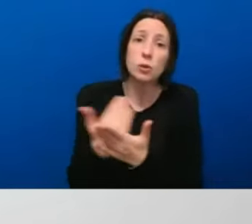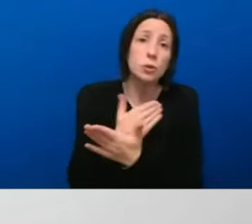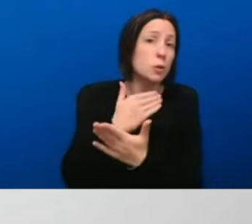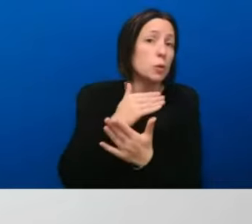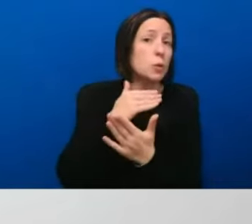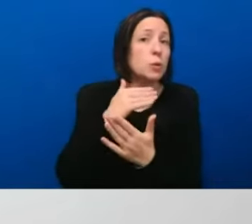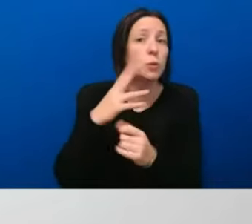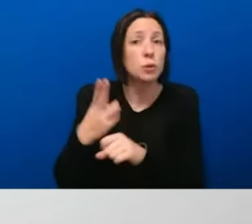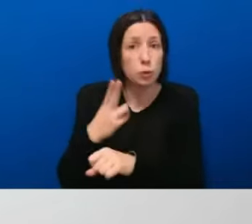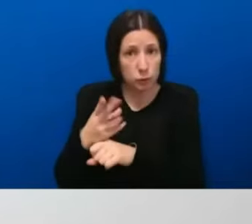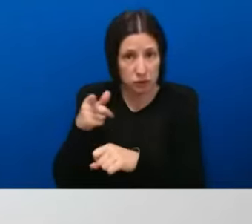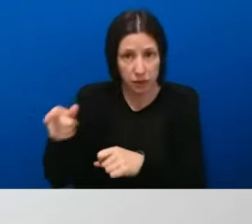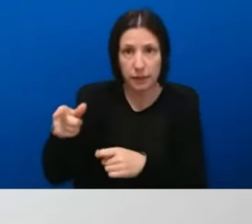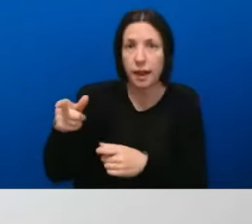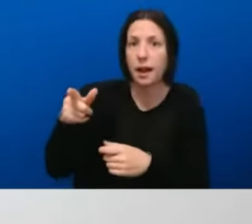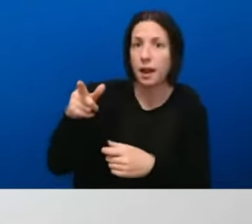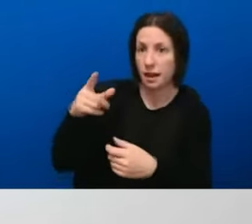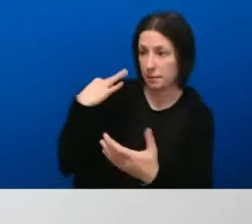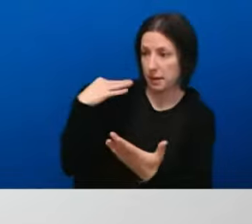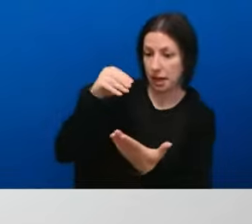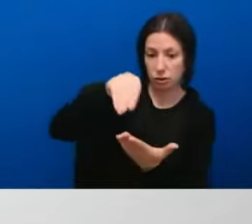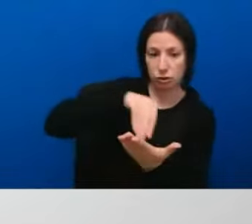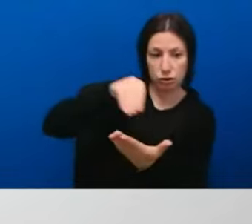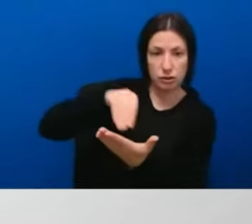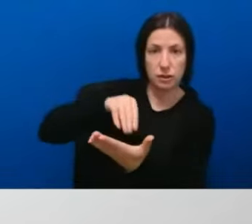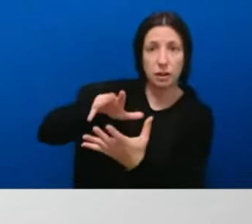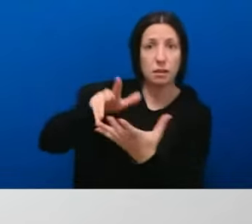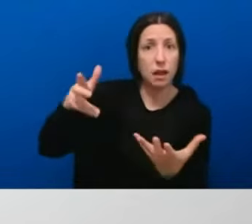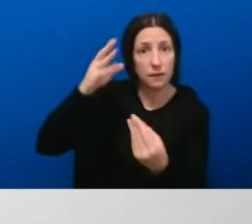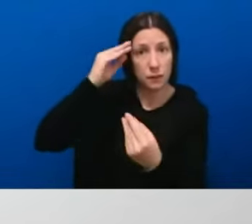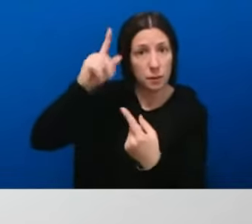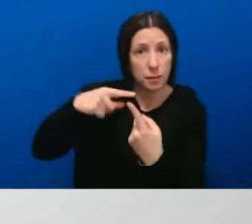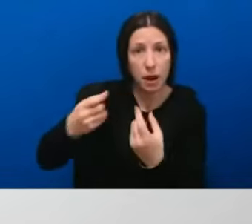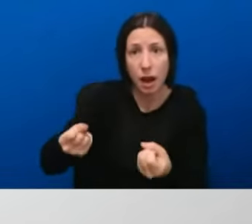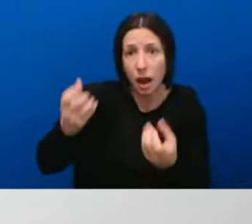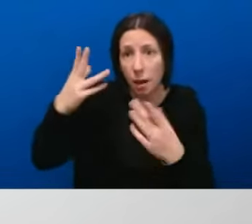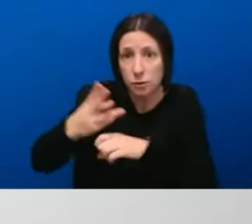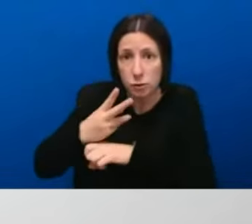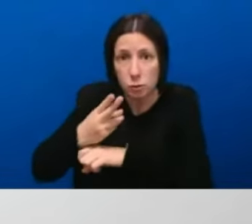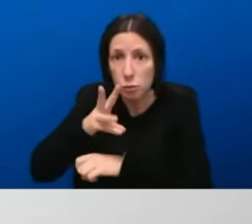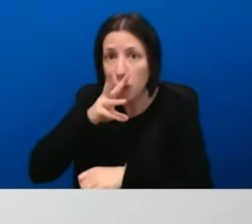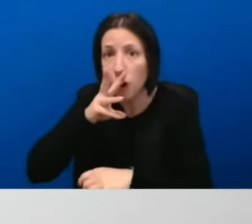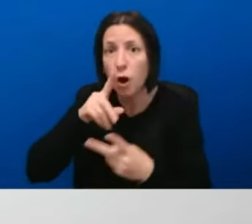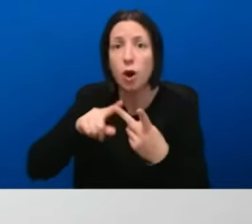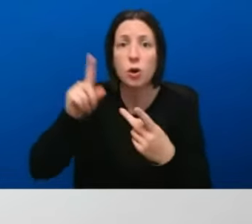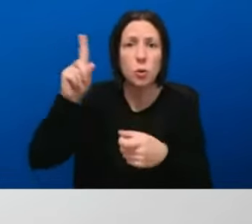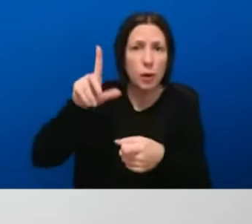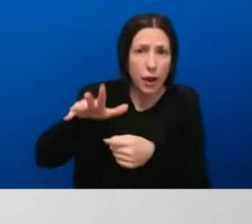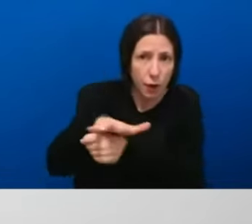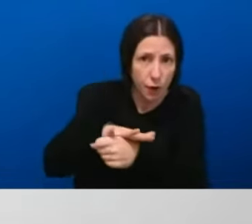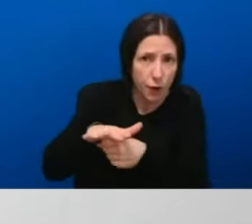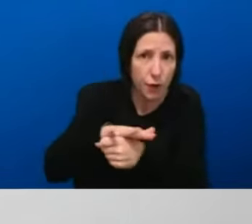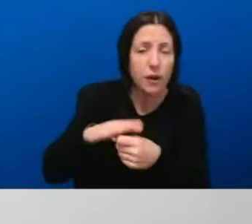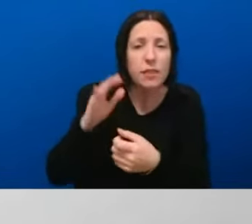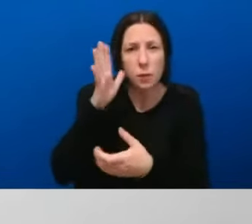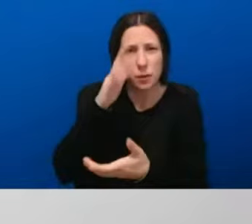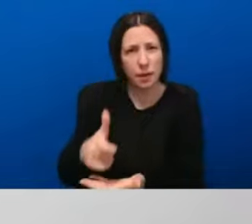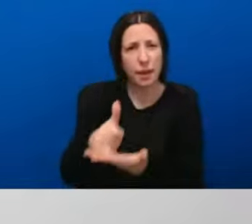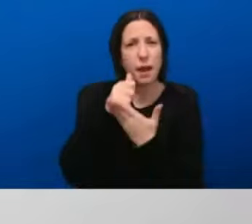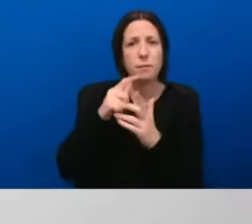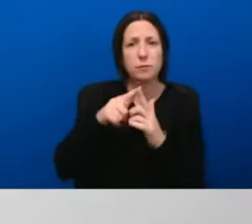These applications provide a substantial amount of data in regards to well information, withdrawal information, and location, and helps